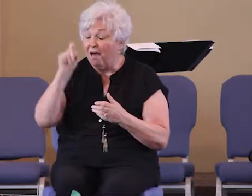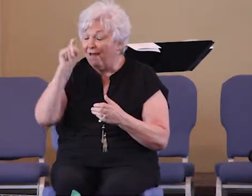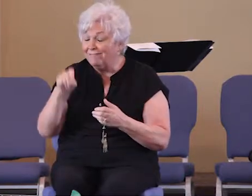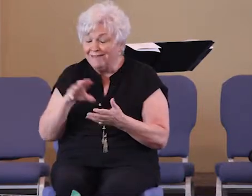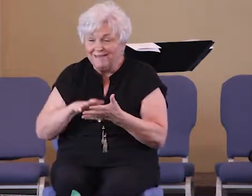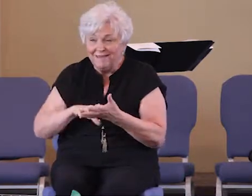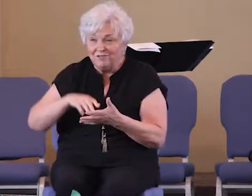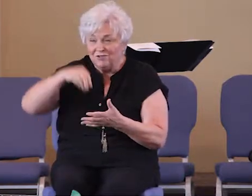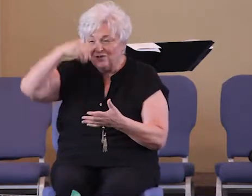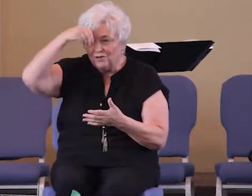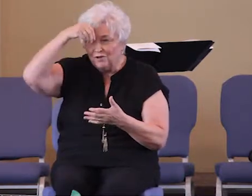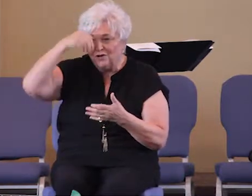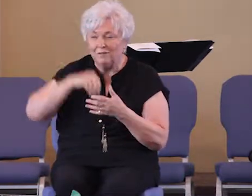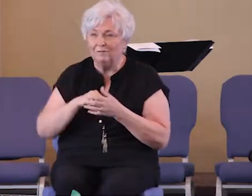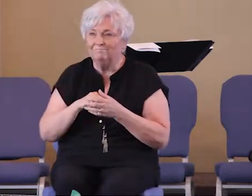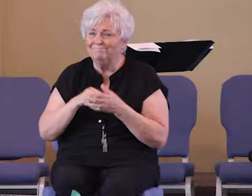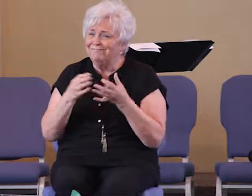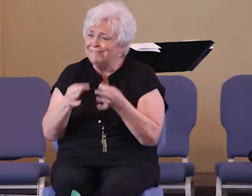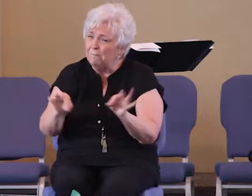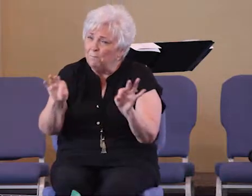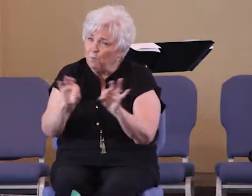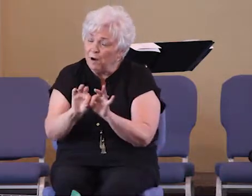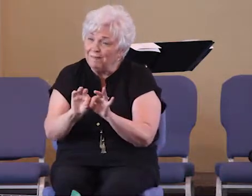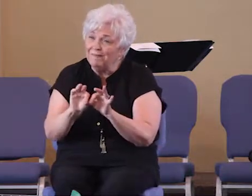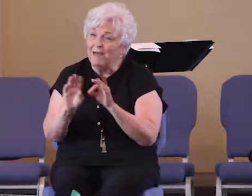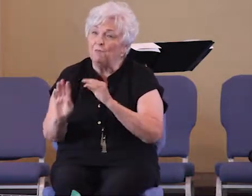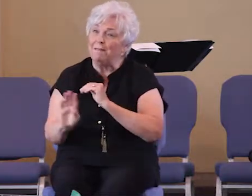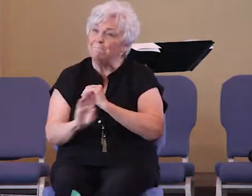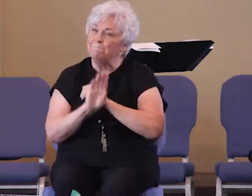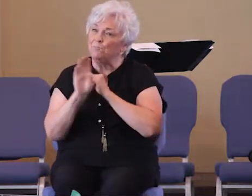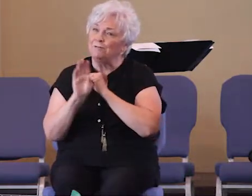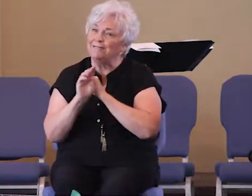Because it's important that we guard our mouths.